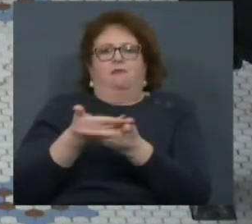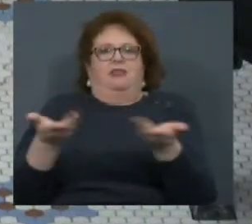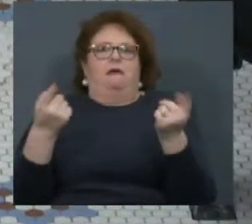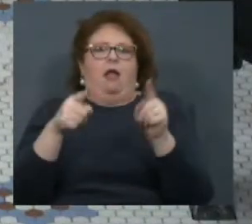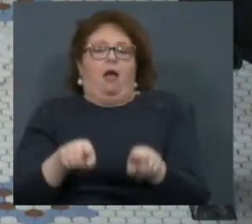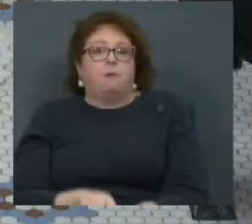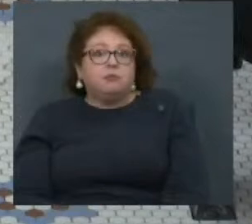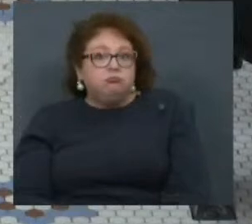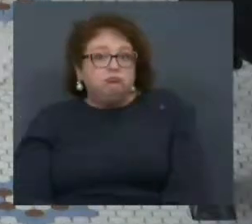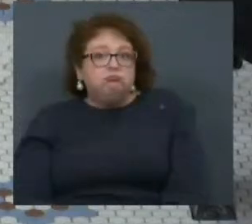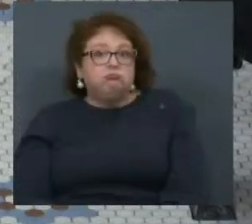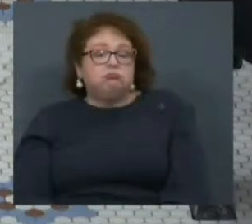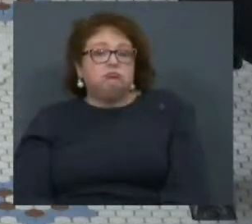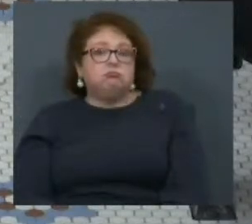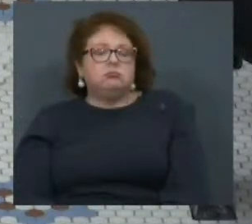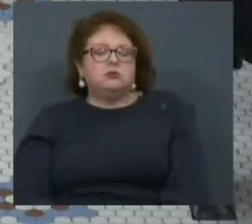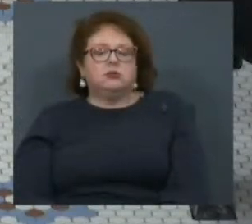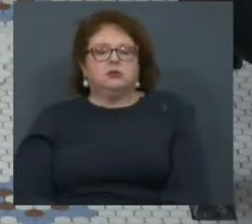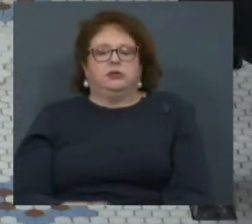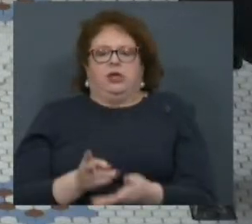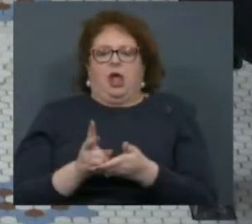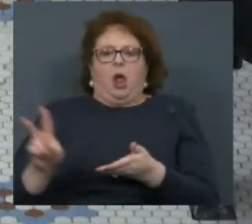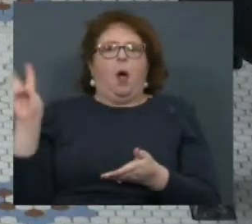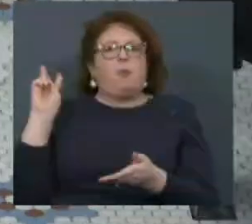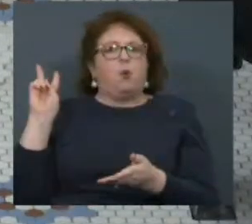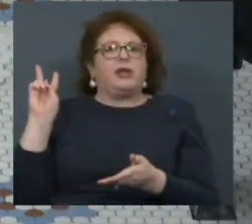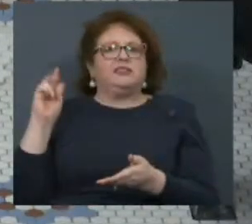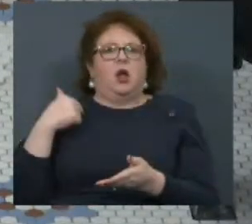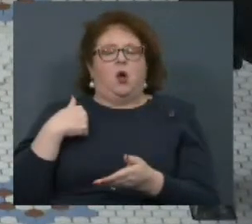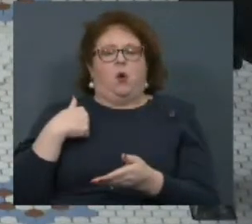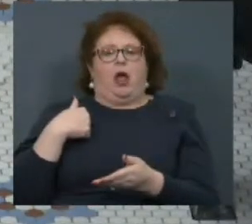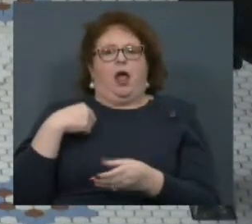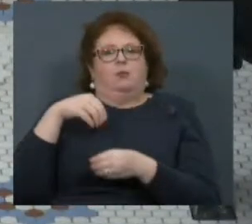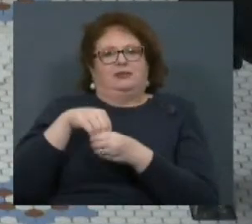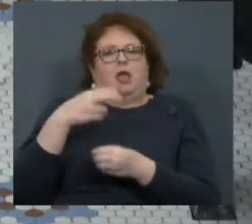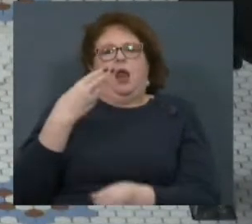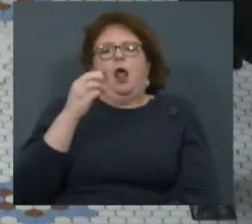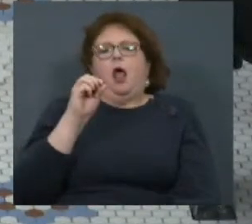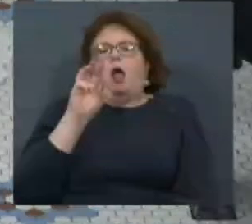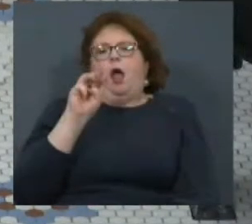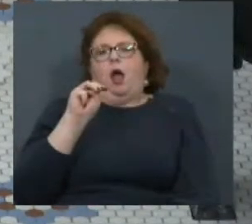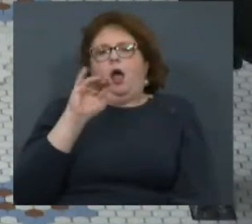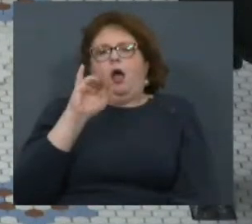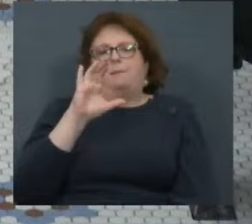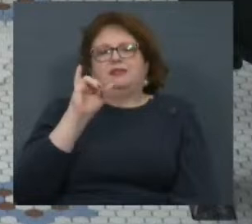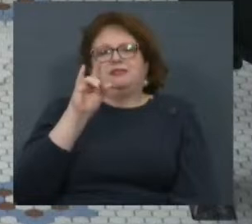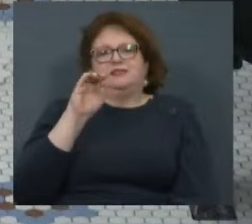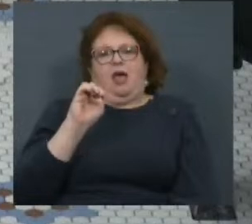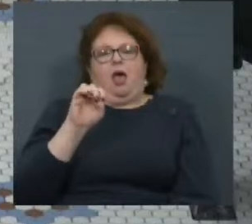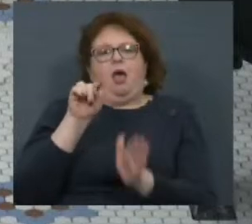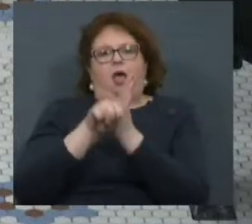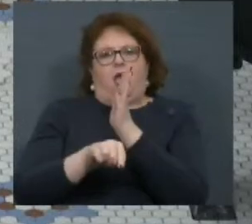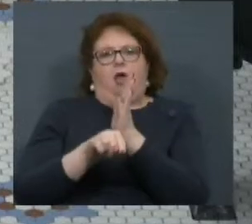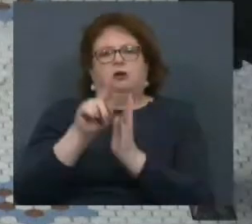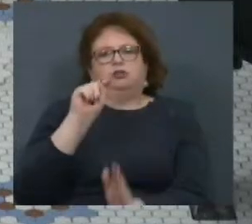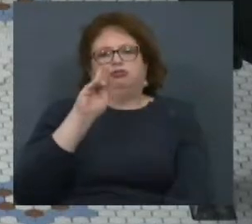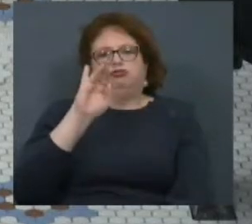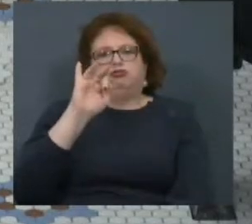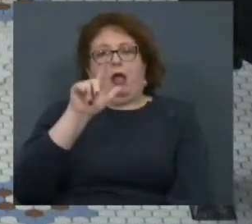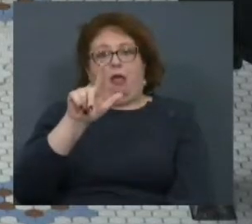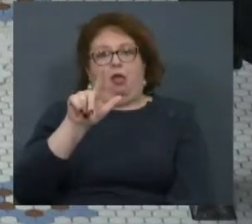A couple of weeks ago, I sat in a homicide trial for 3 days with some friends of mine who had lost